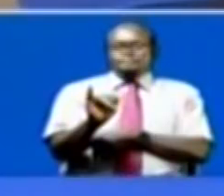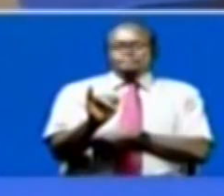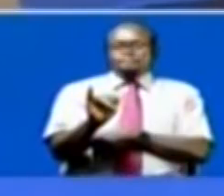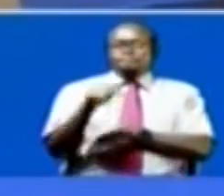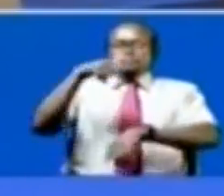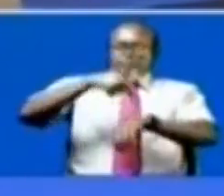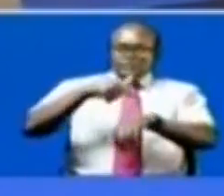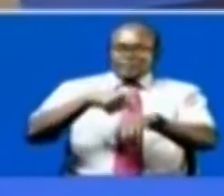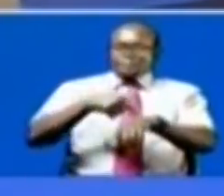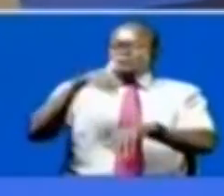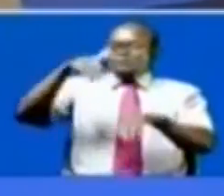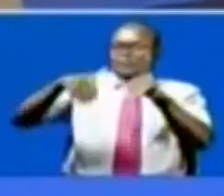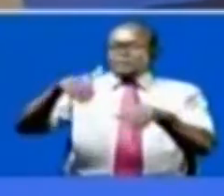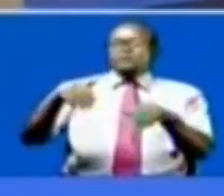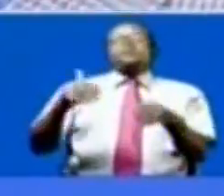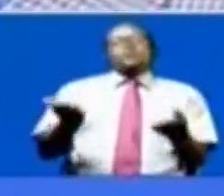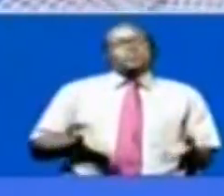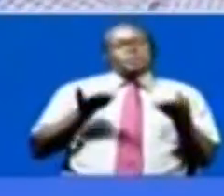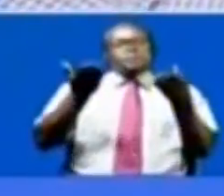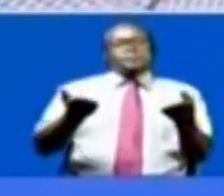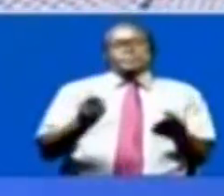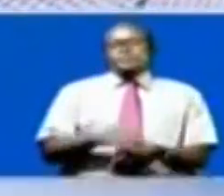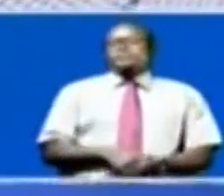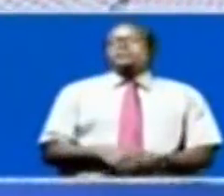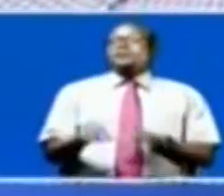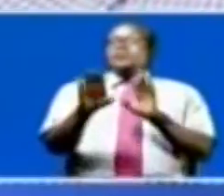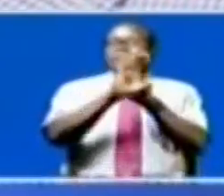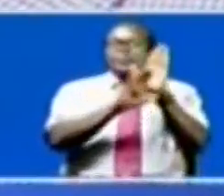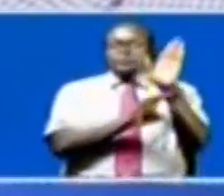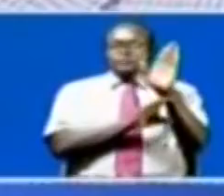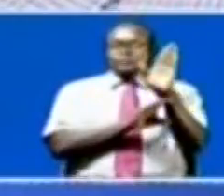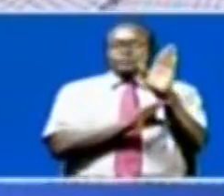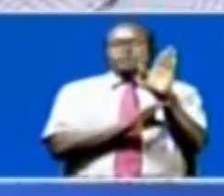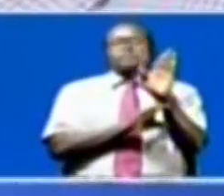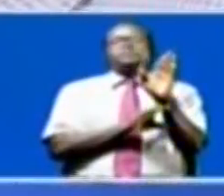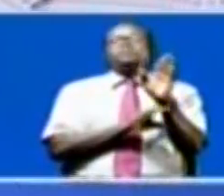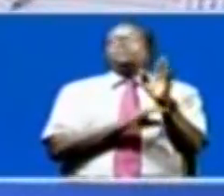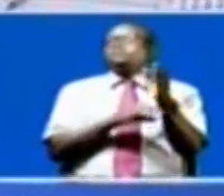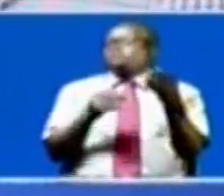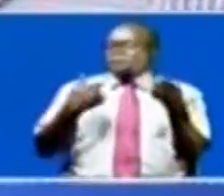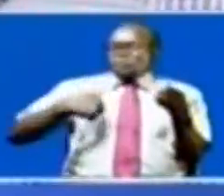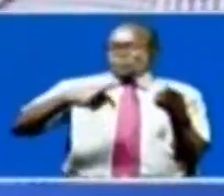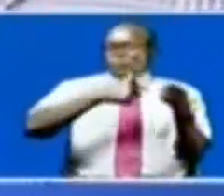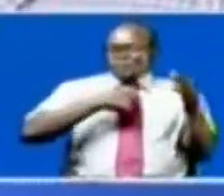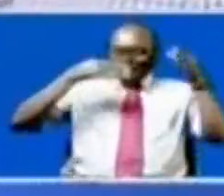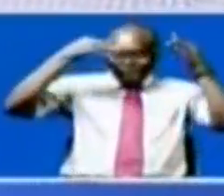And when the time comes, we shall move it forward. Ile referendum nani mwingine atasema? Si